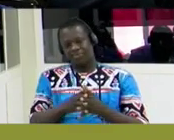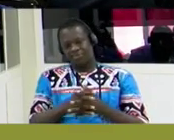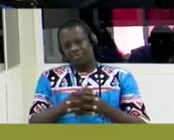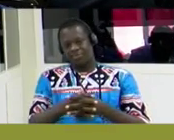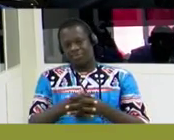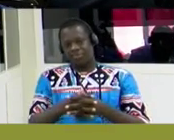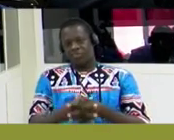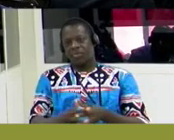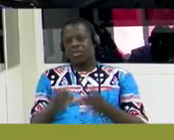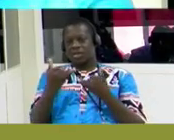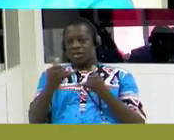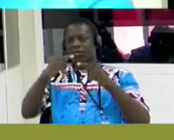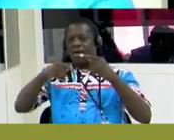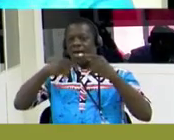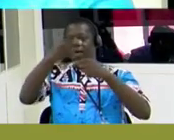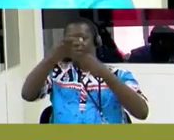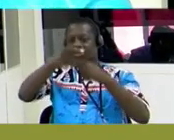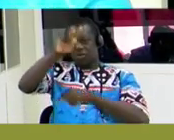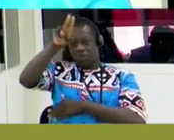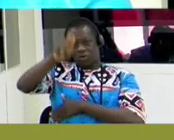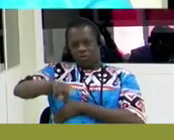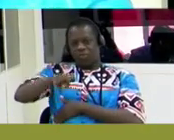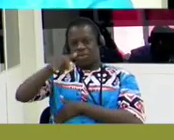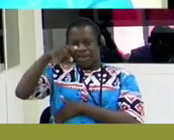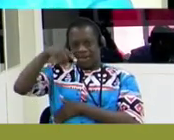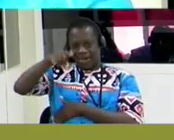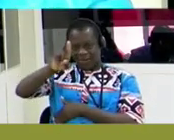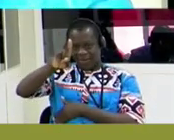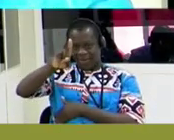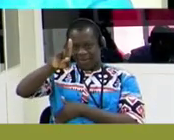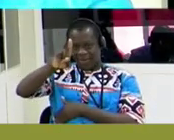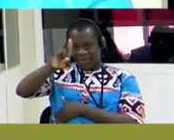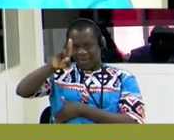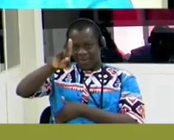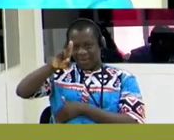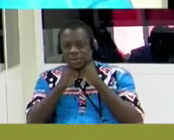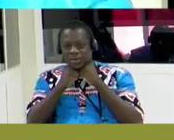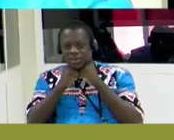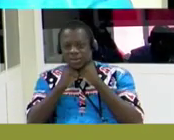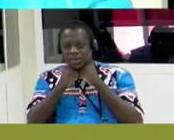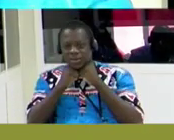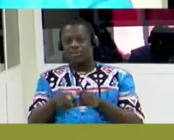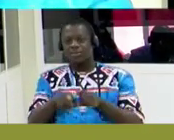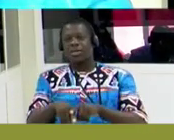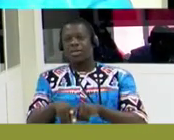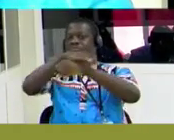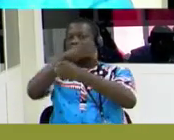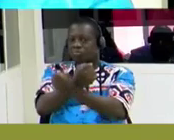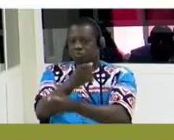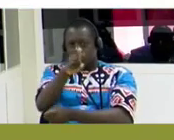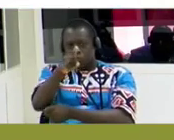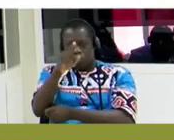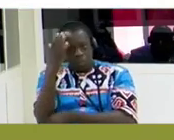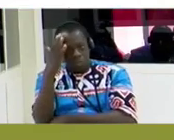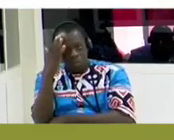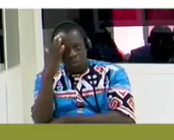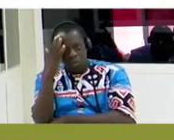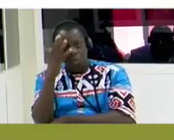After November 11, Sana Sabali subsequently got arrested. Are you aware of that? Yes, sir.